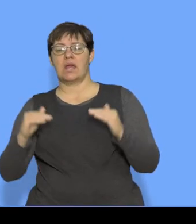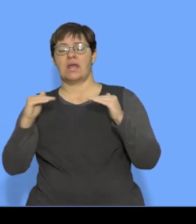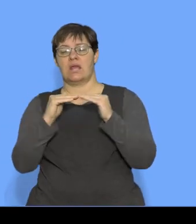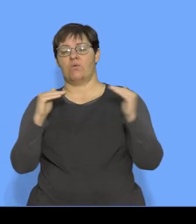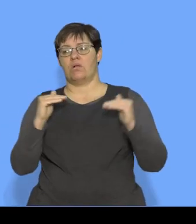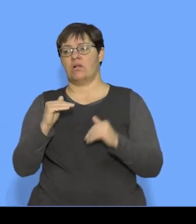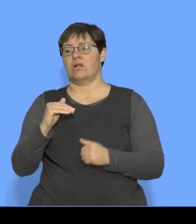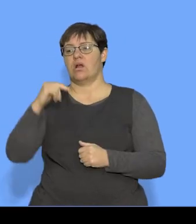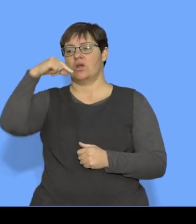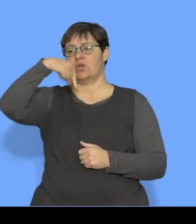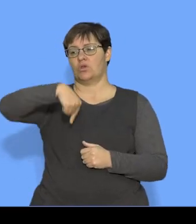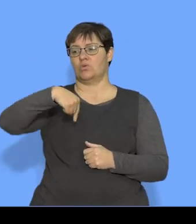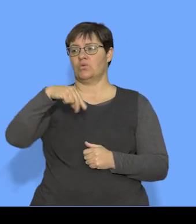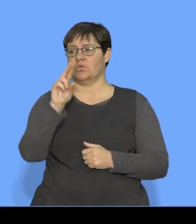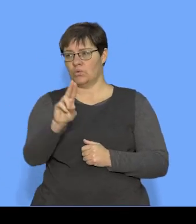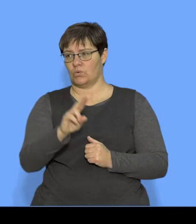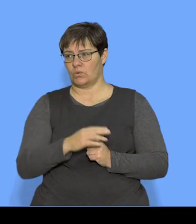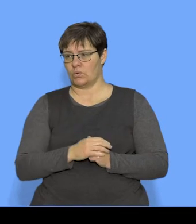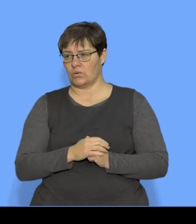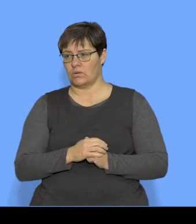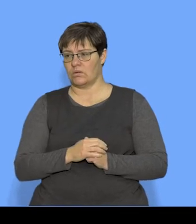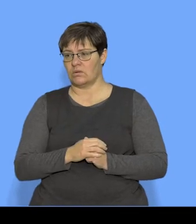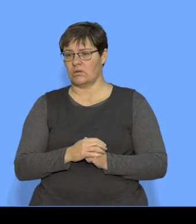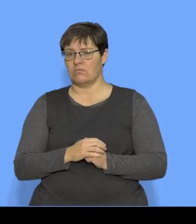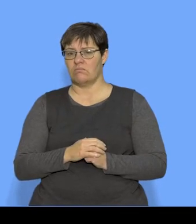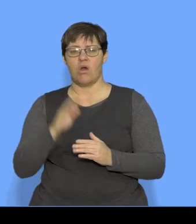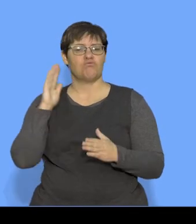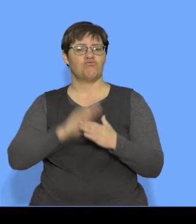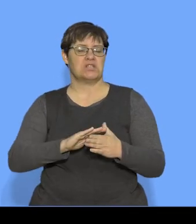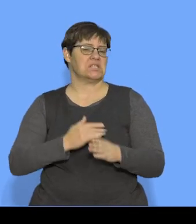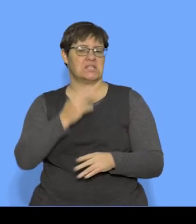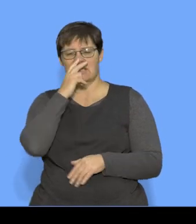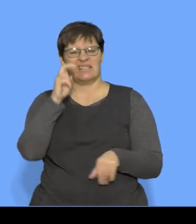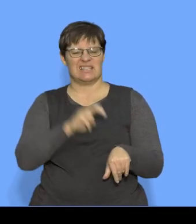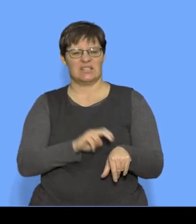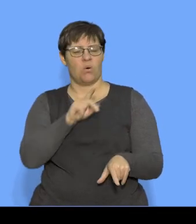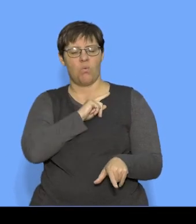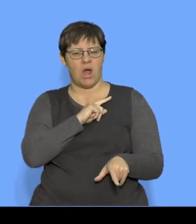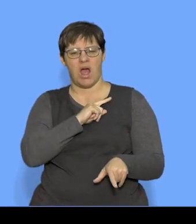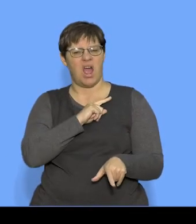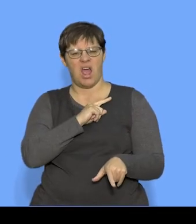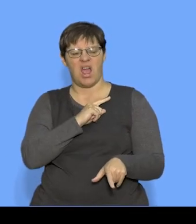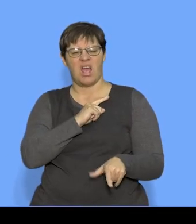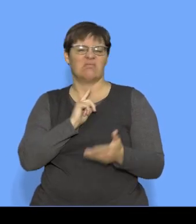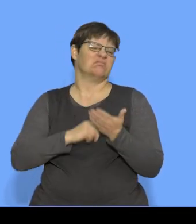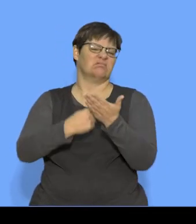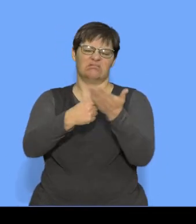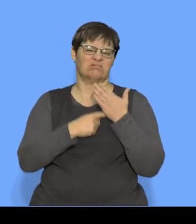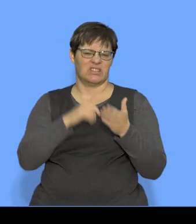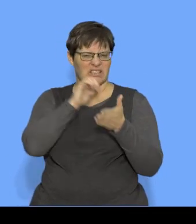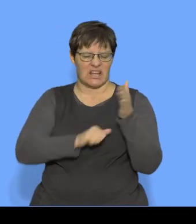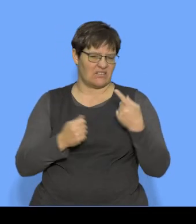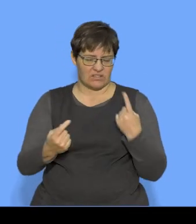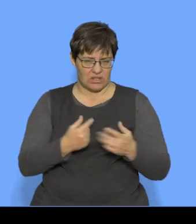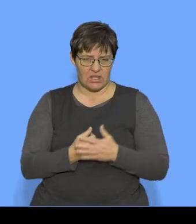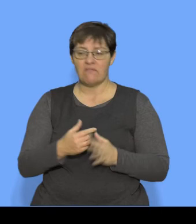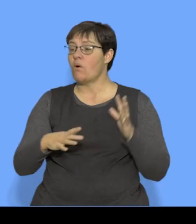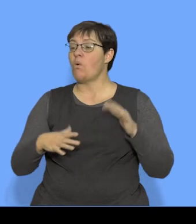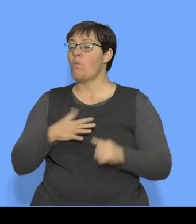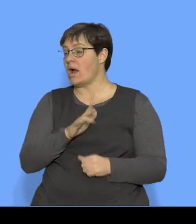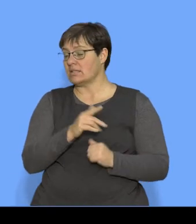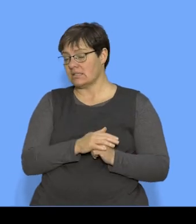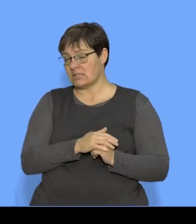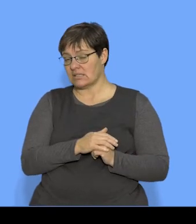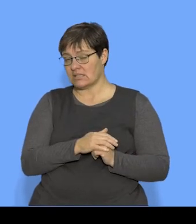be equals to QU. Then you don't normally need a reason because it's just deductive reasoning, right? But you can just